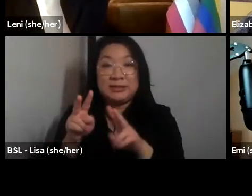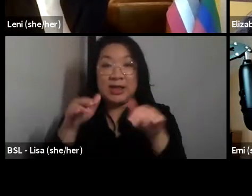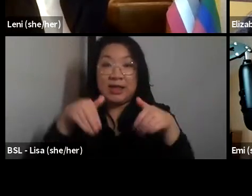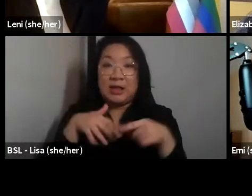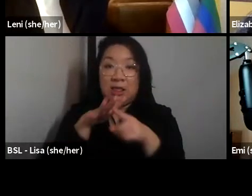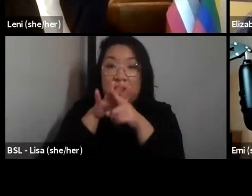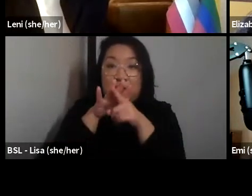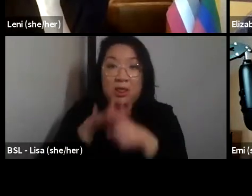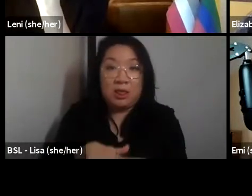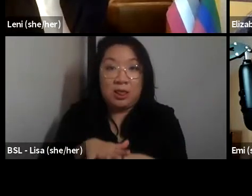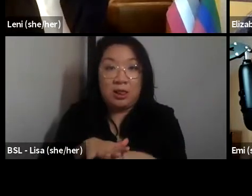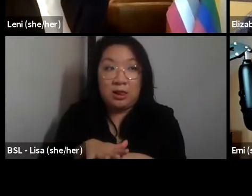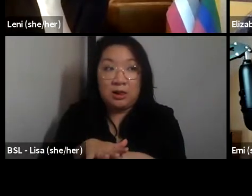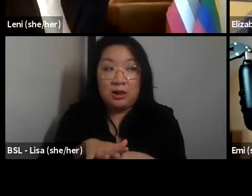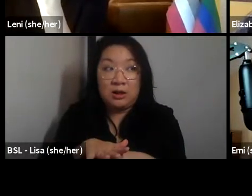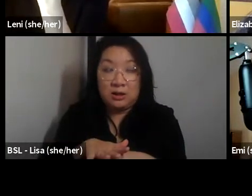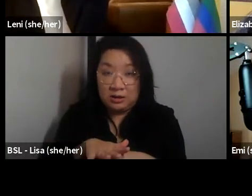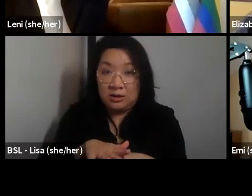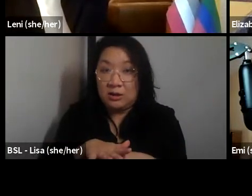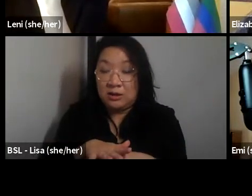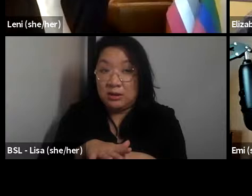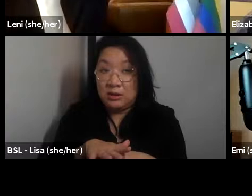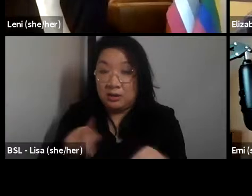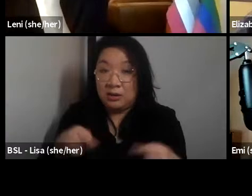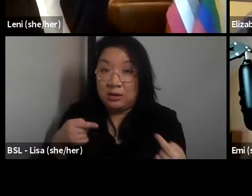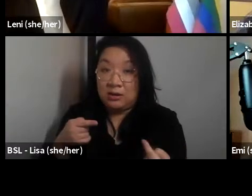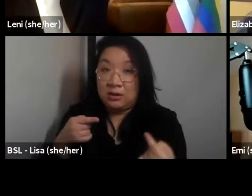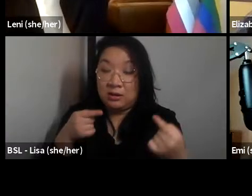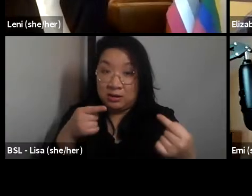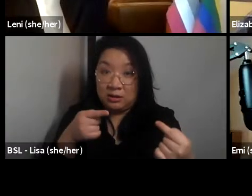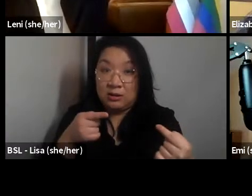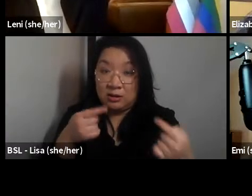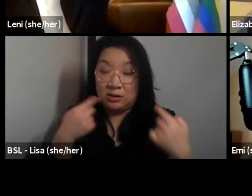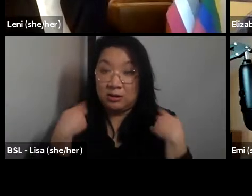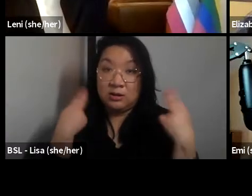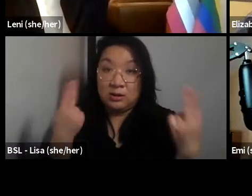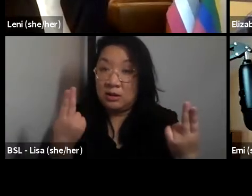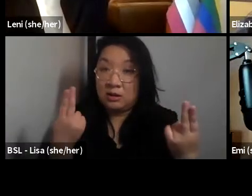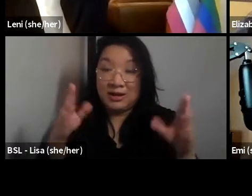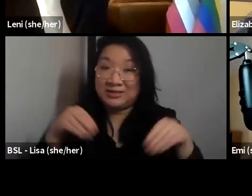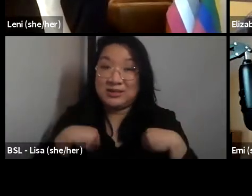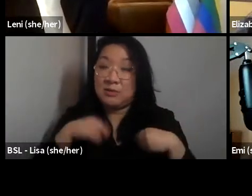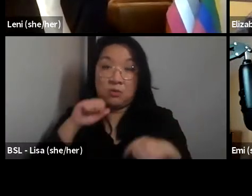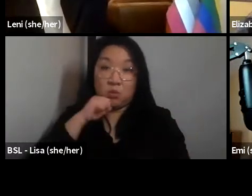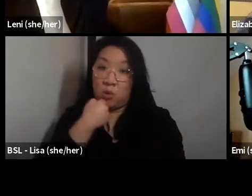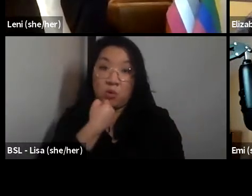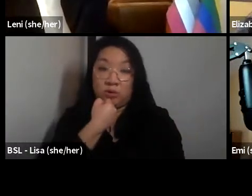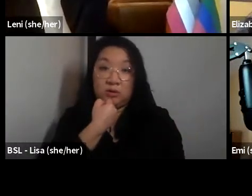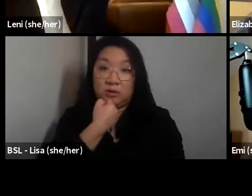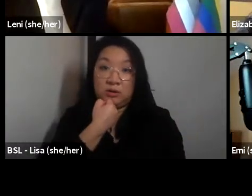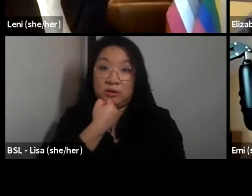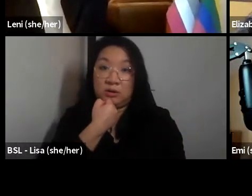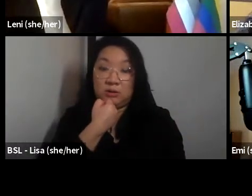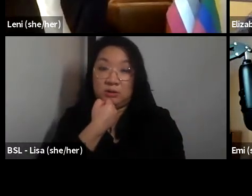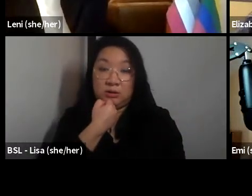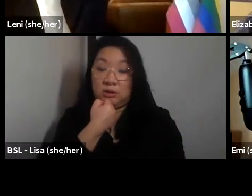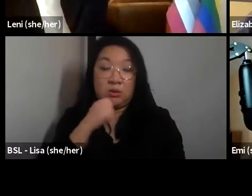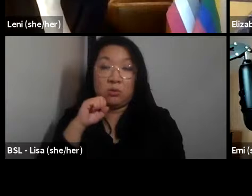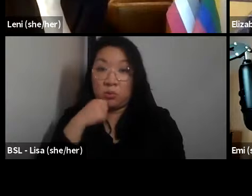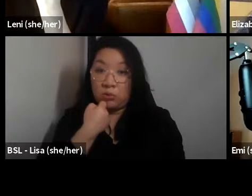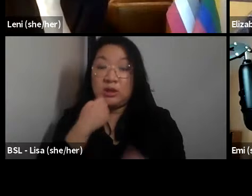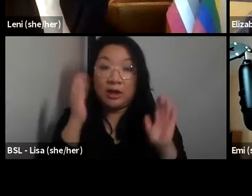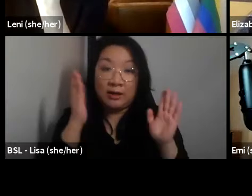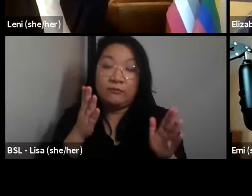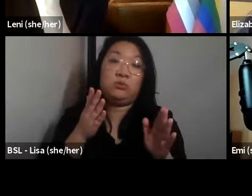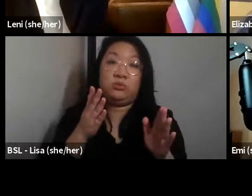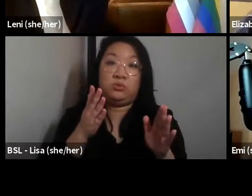come from and make sure that you blatantly and openly say, we don't accept that. We need to make sure these conversations are ACE